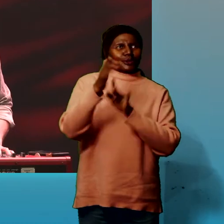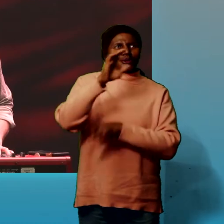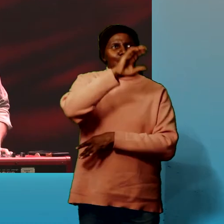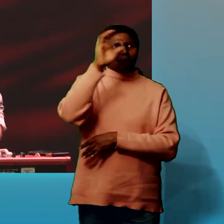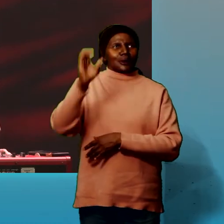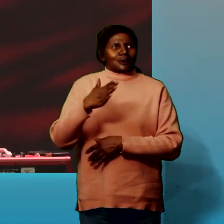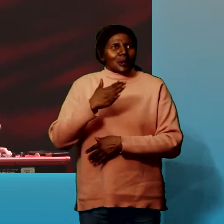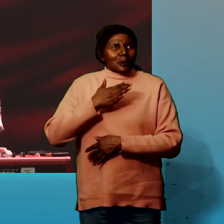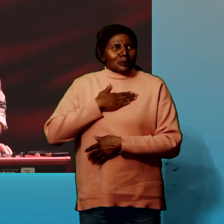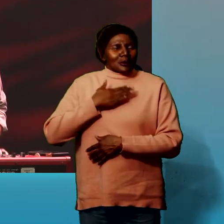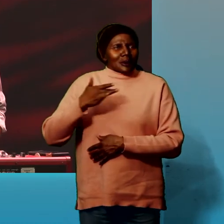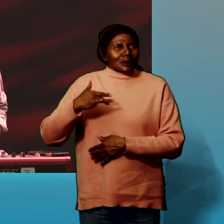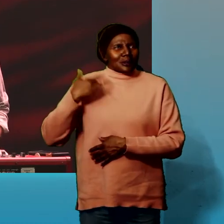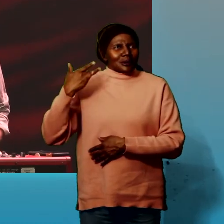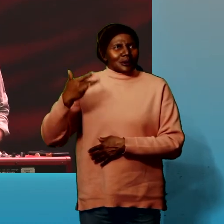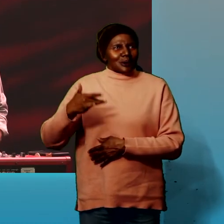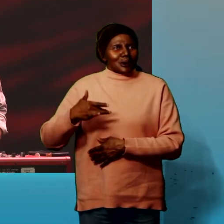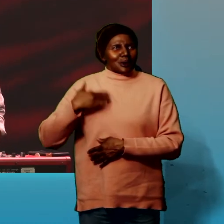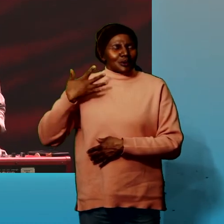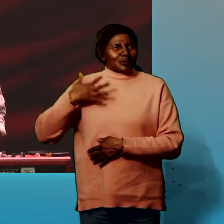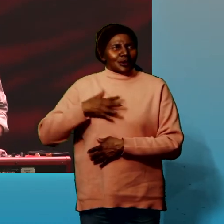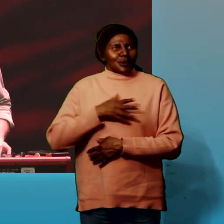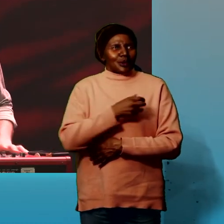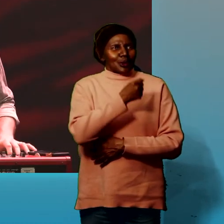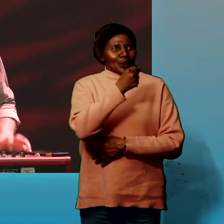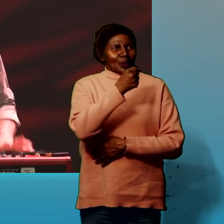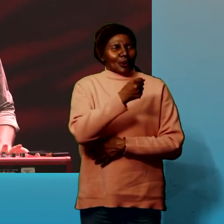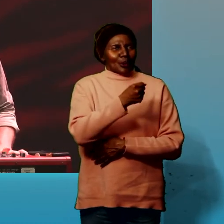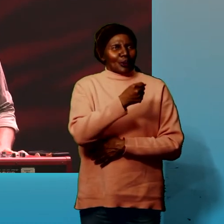Jesus Christ, my Lord.